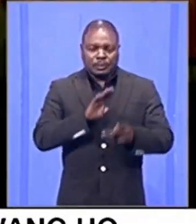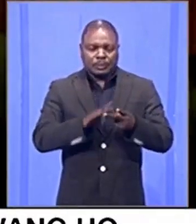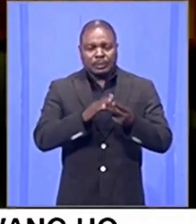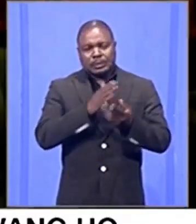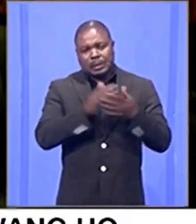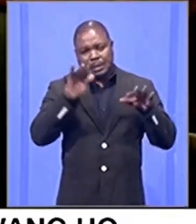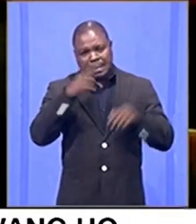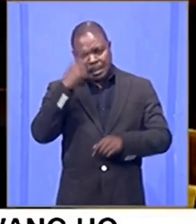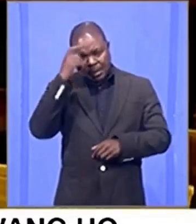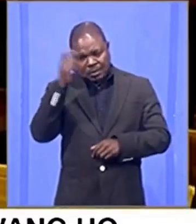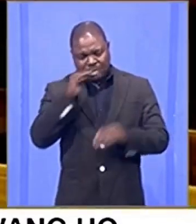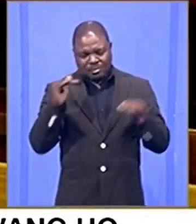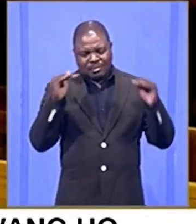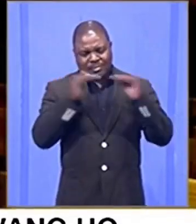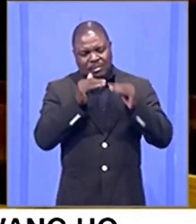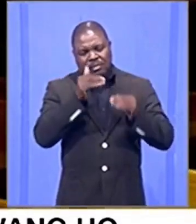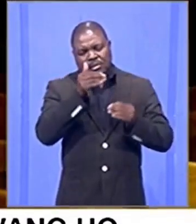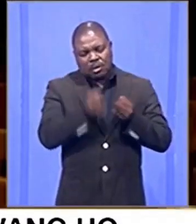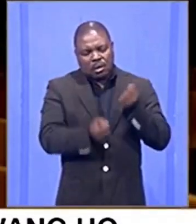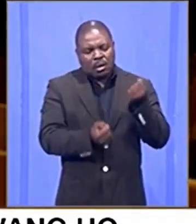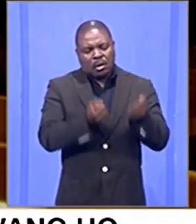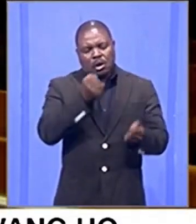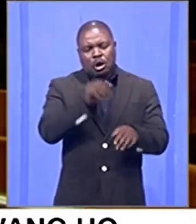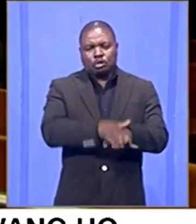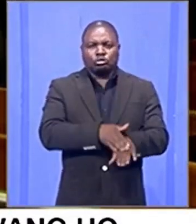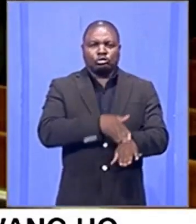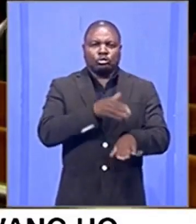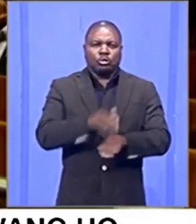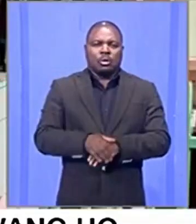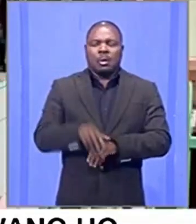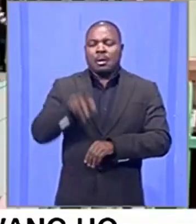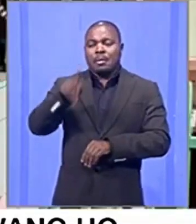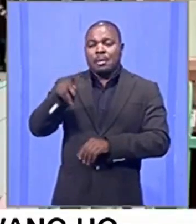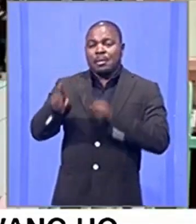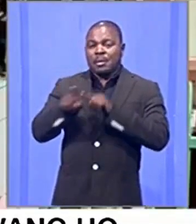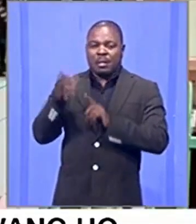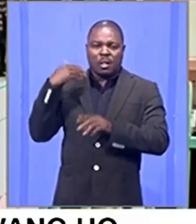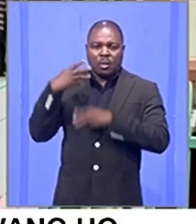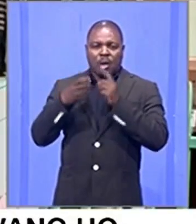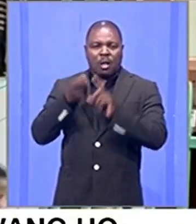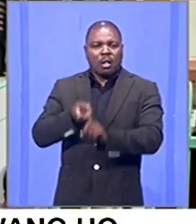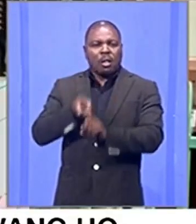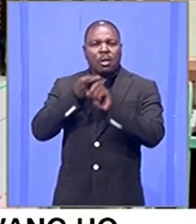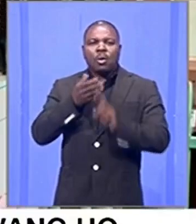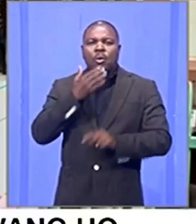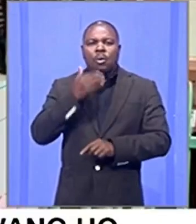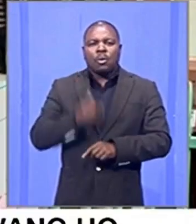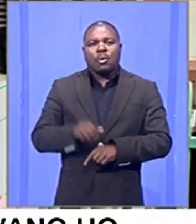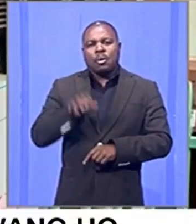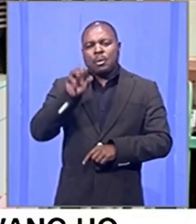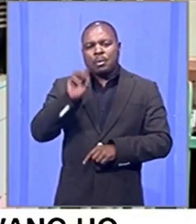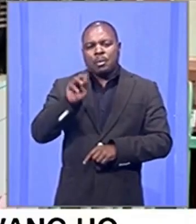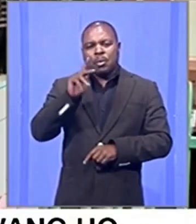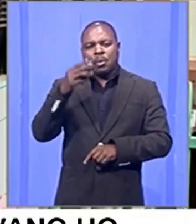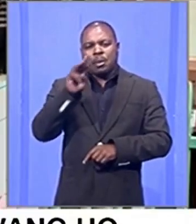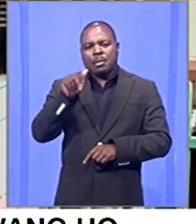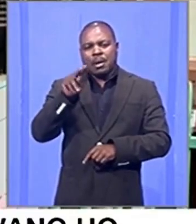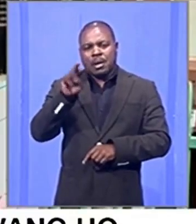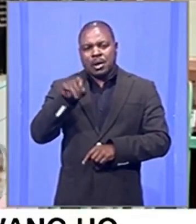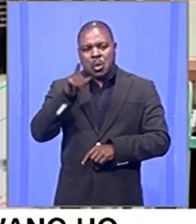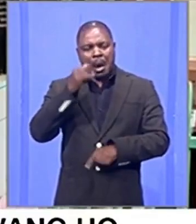ya hore phethahatso ya toka e tsamaya butle. Mosireletsi wa setjhaba ya beletsweng ka thoko mosebetsing advocate Bosiswe Mkhwebane o ile a